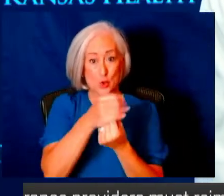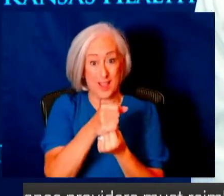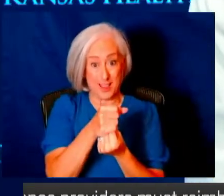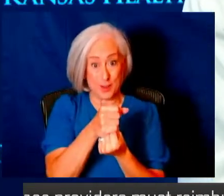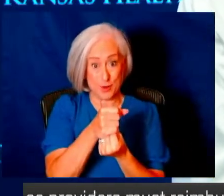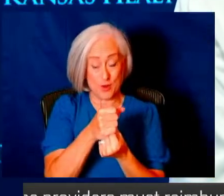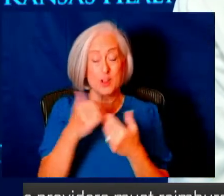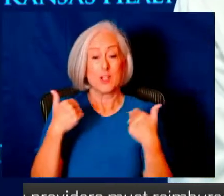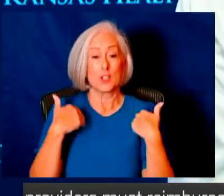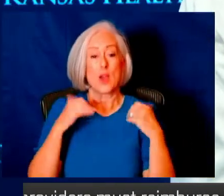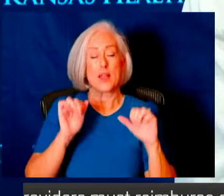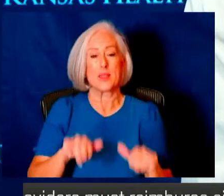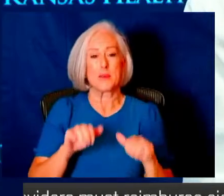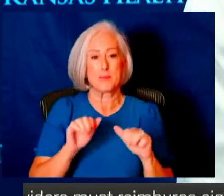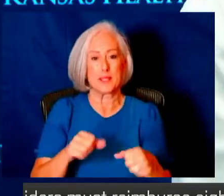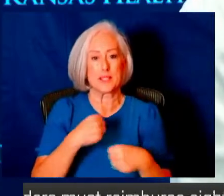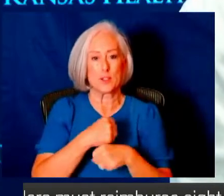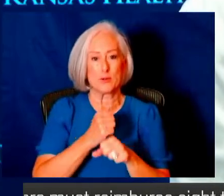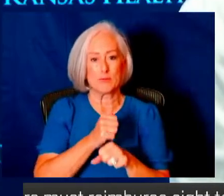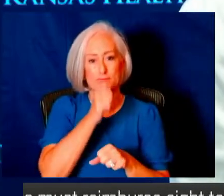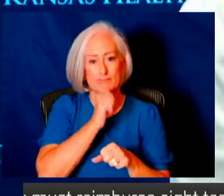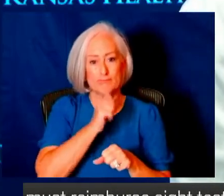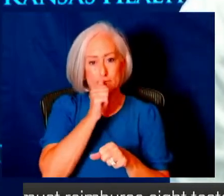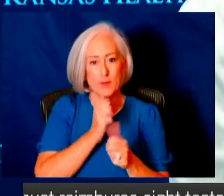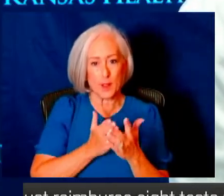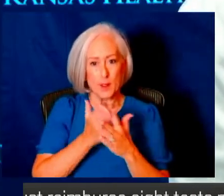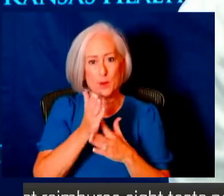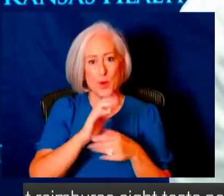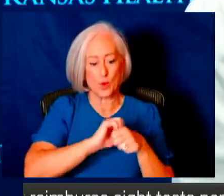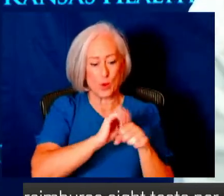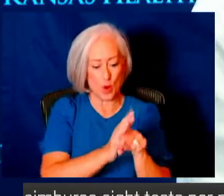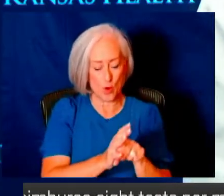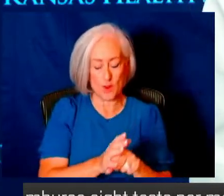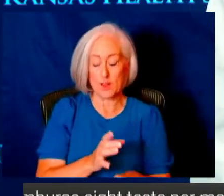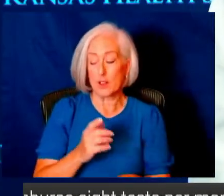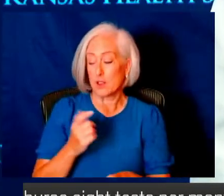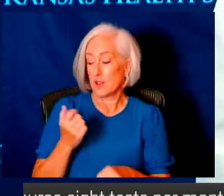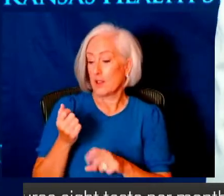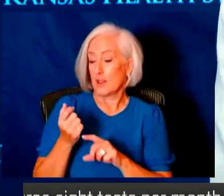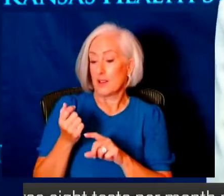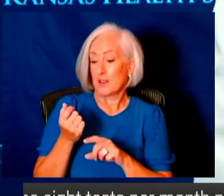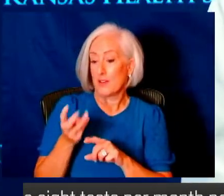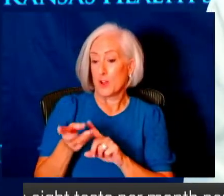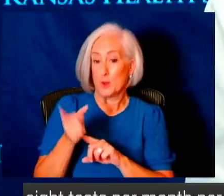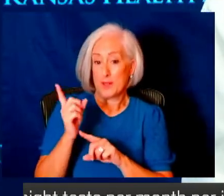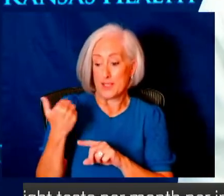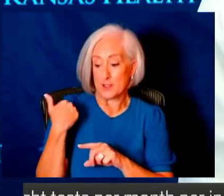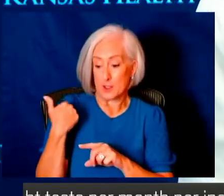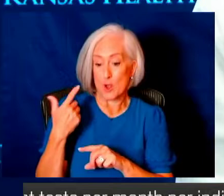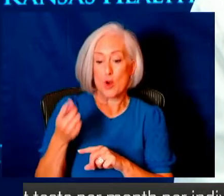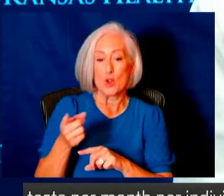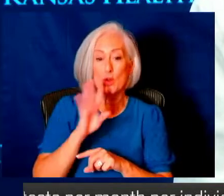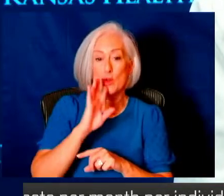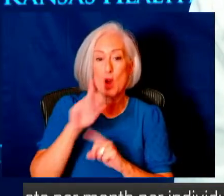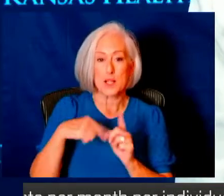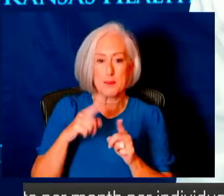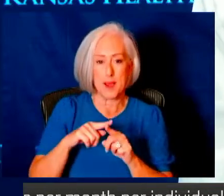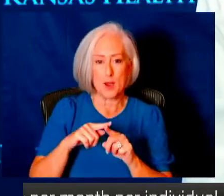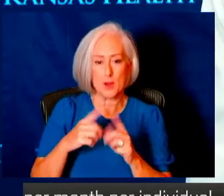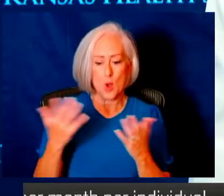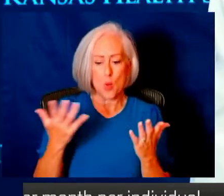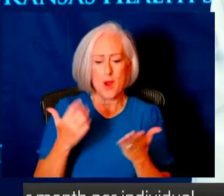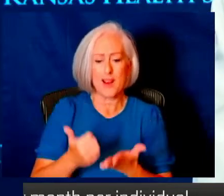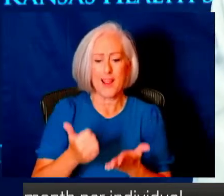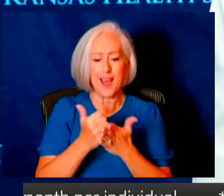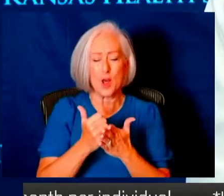ability to make it through COVID. I think when you spoke a few minutes ago about those things that help keep us together as society, I think